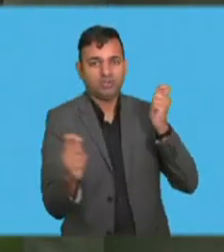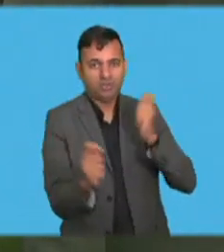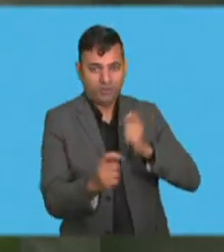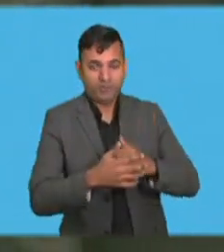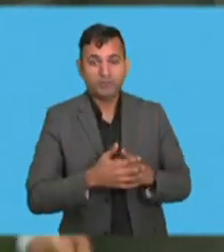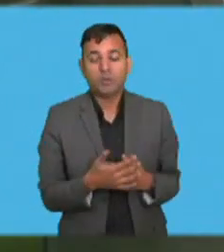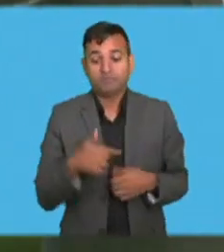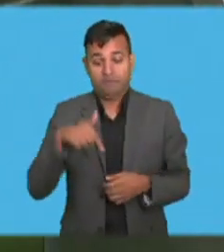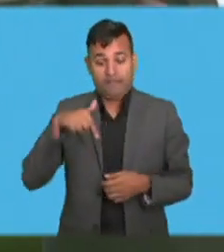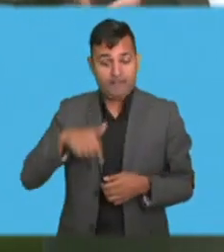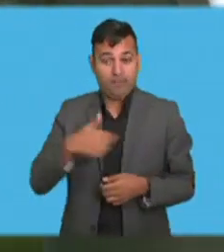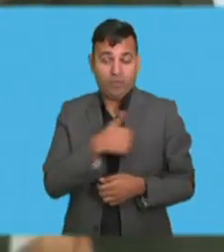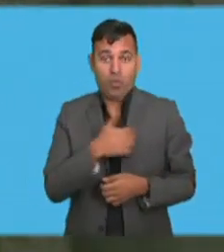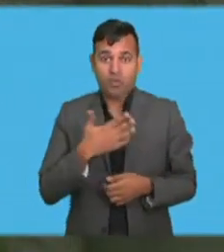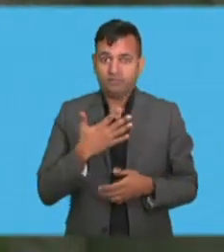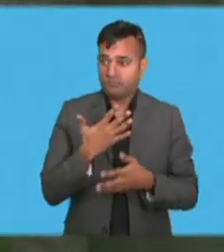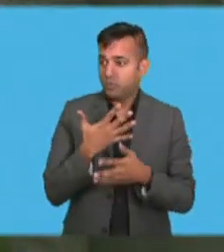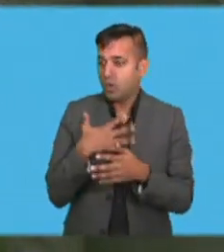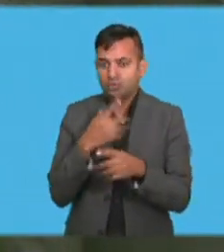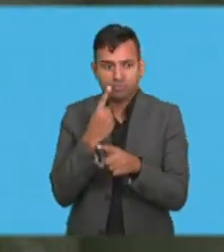we will have extreme